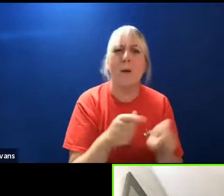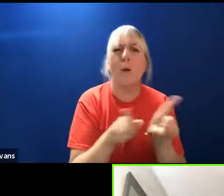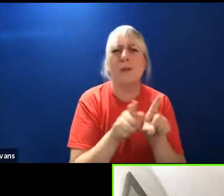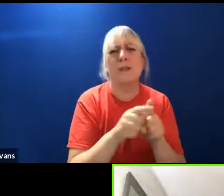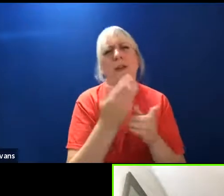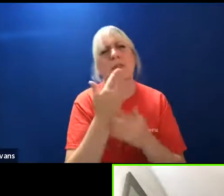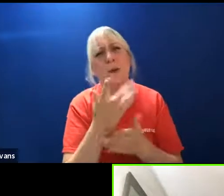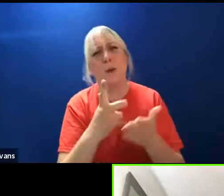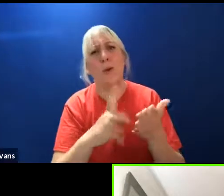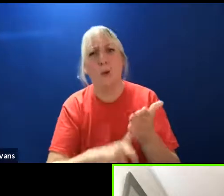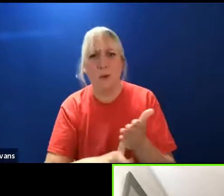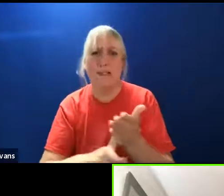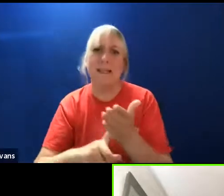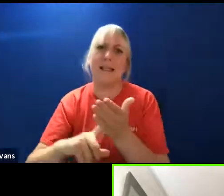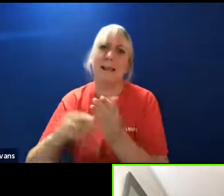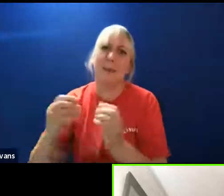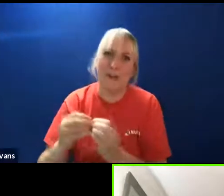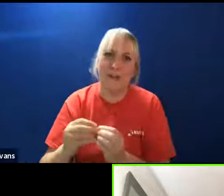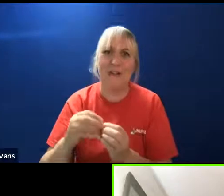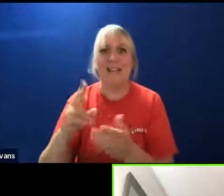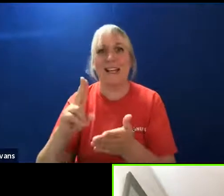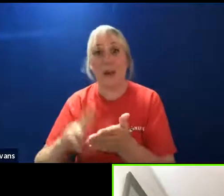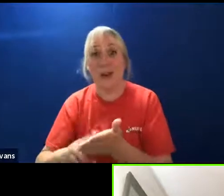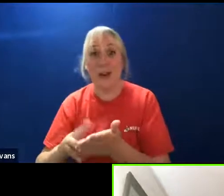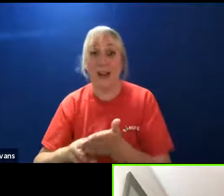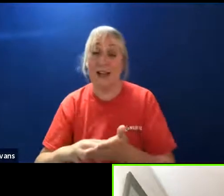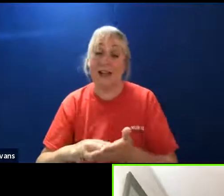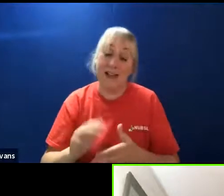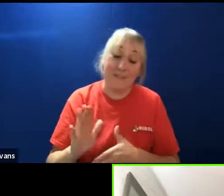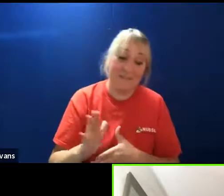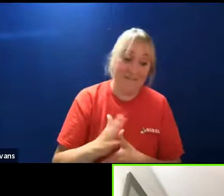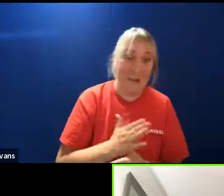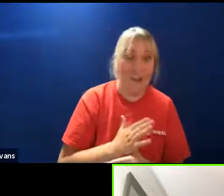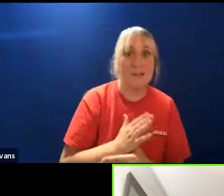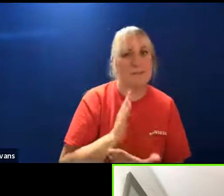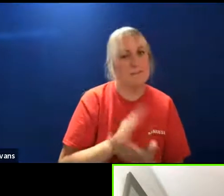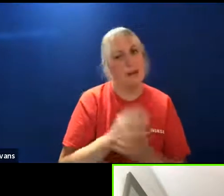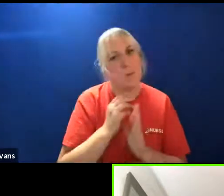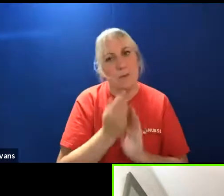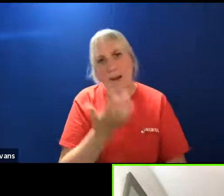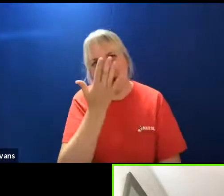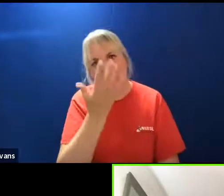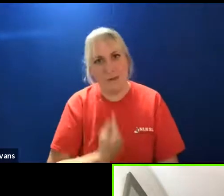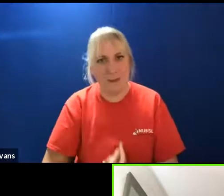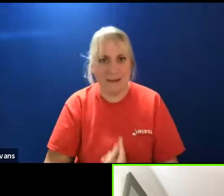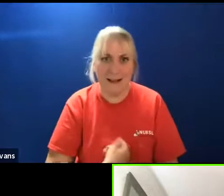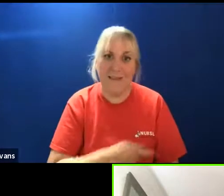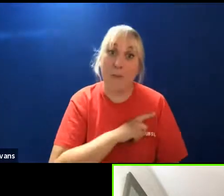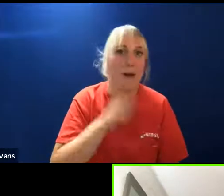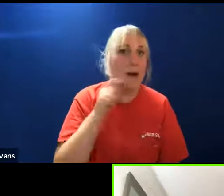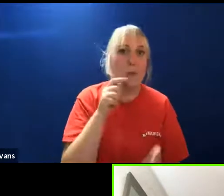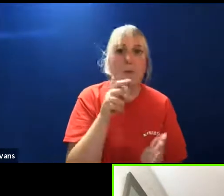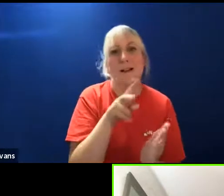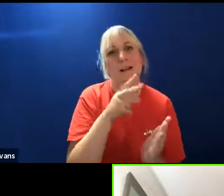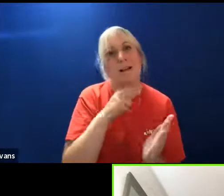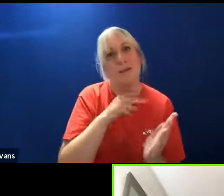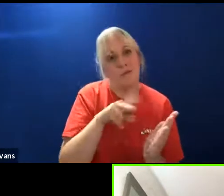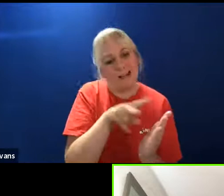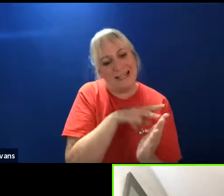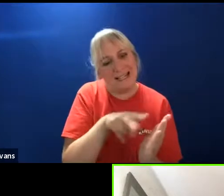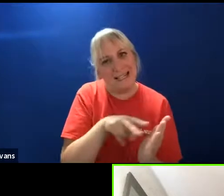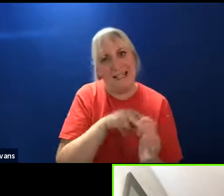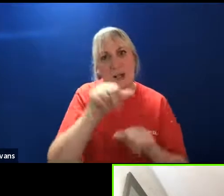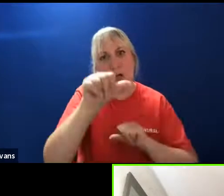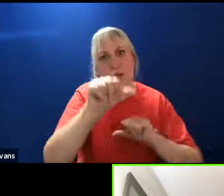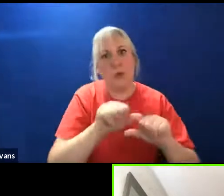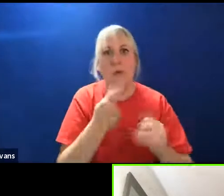and Niurka. I'm going to embarrass myself first of all by reading a very small statement, which I hope our family in